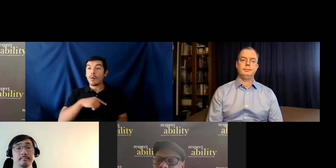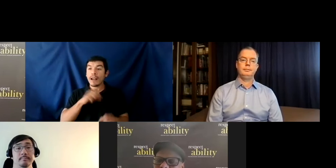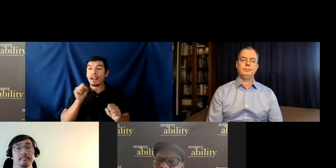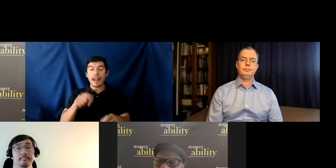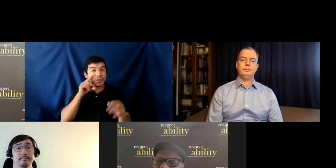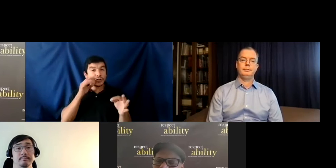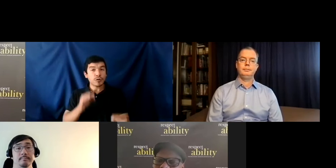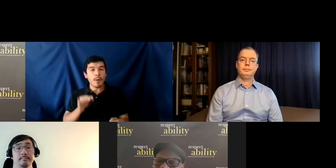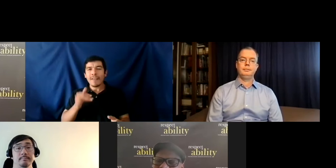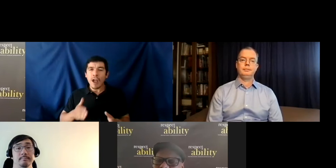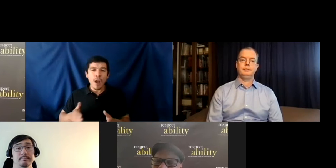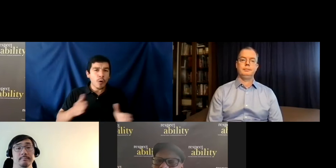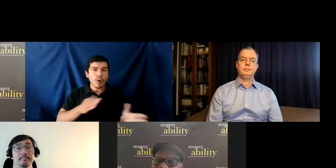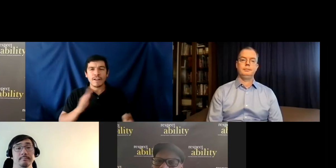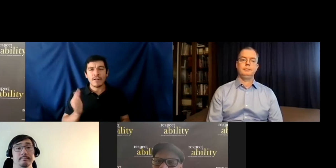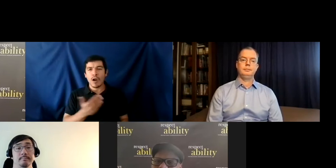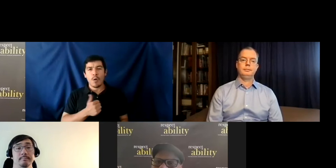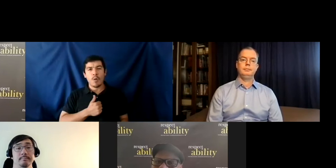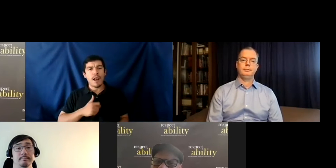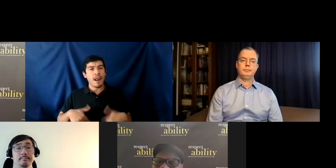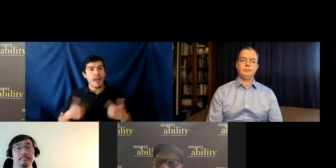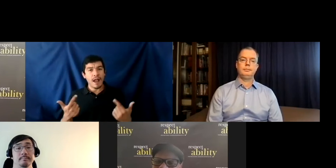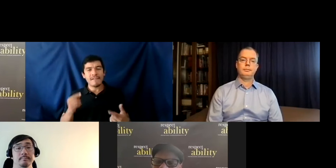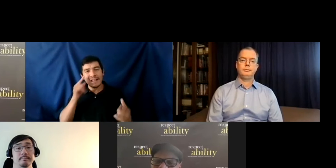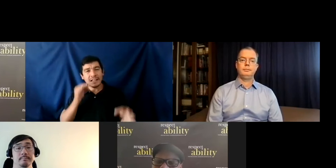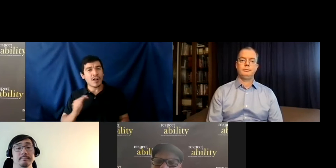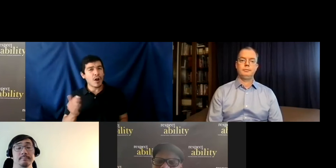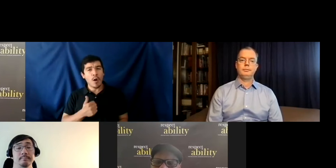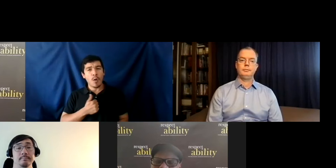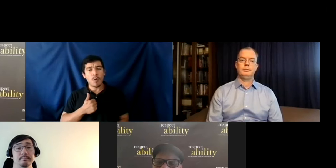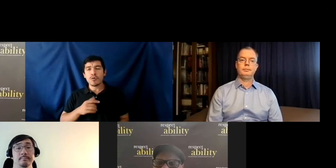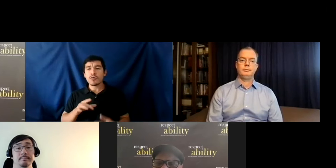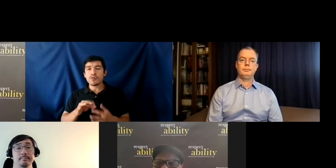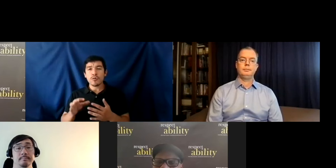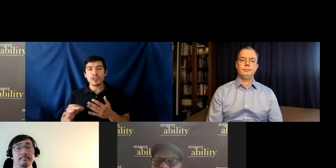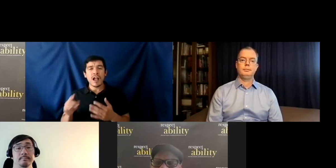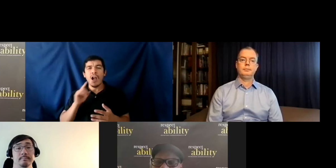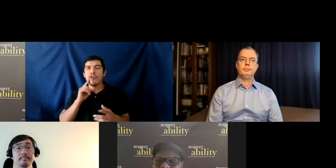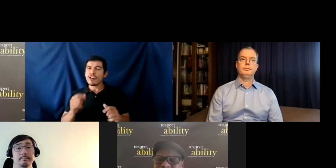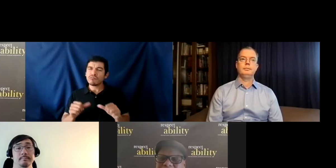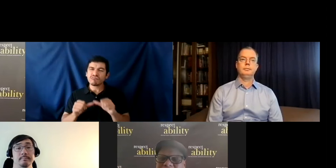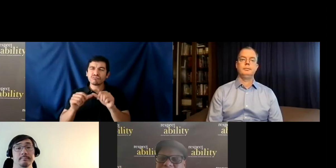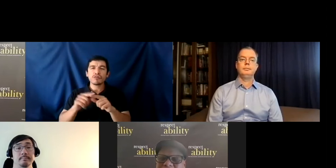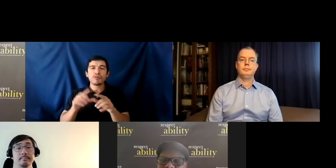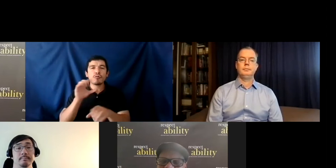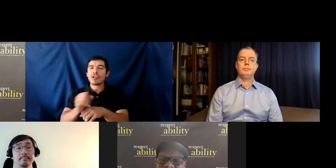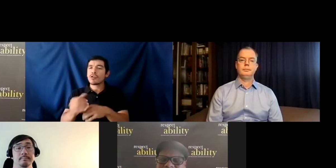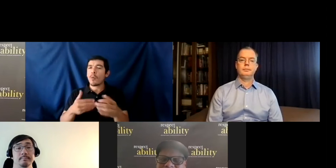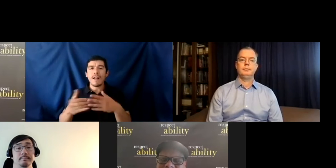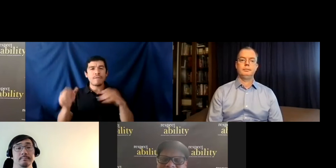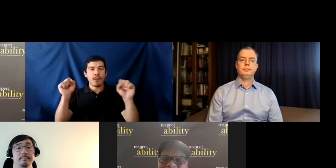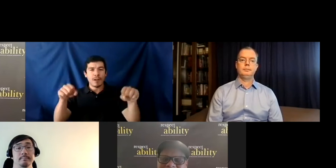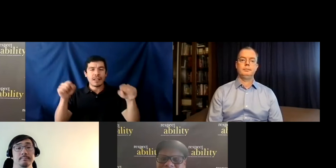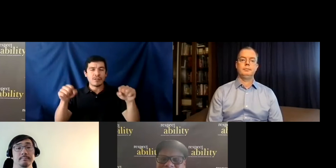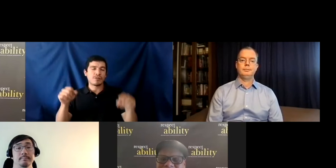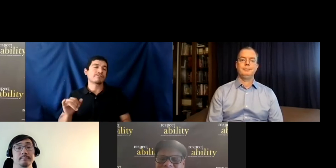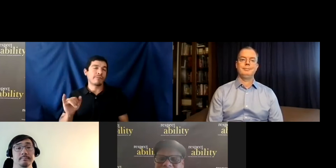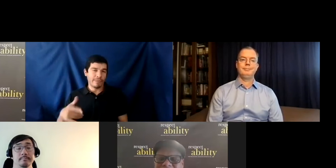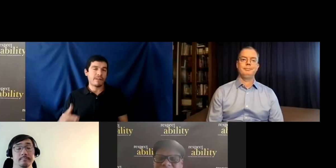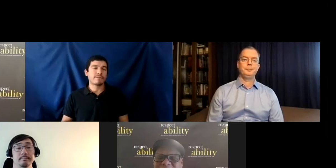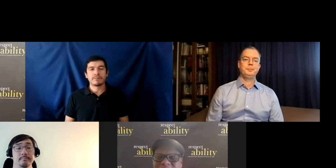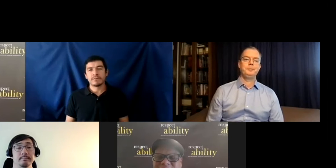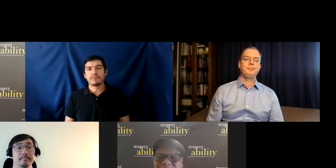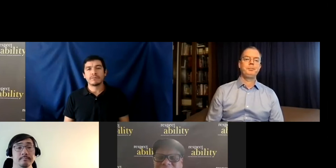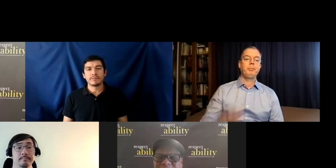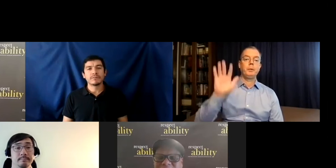determine the course of our own lives, determine our own choices, and ultimately strive to reach whatever potential possible.